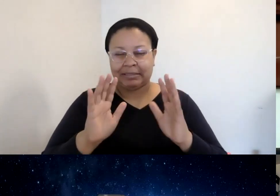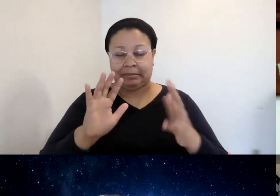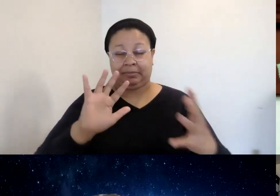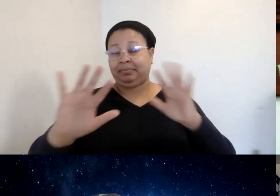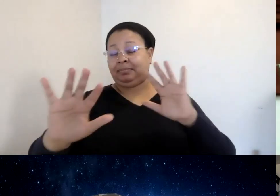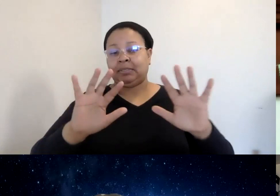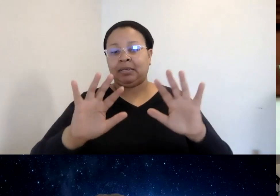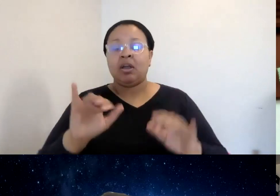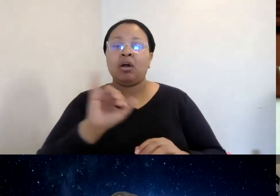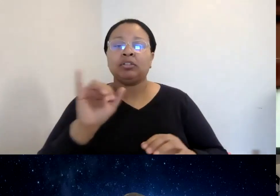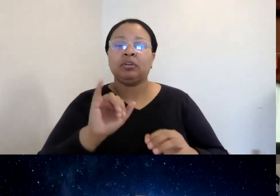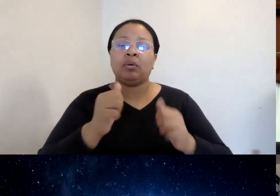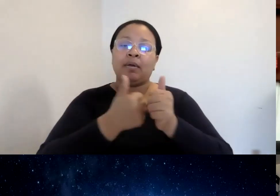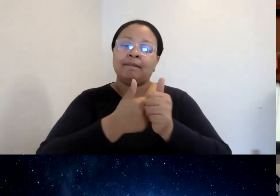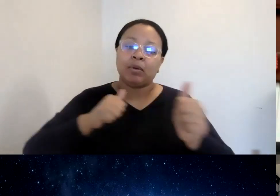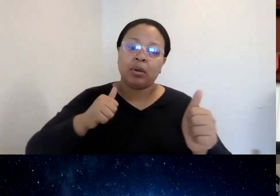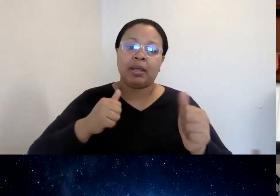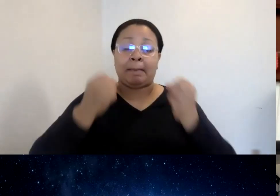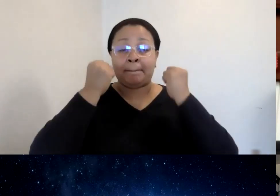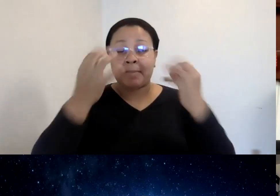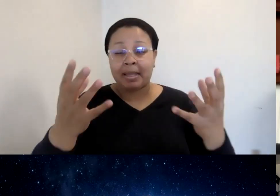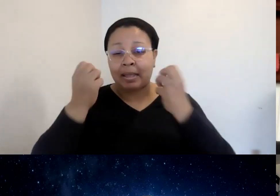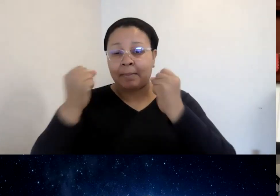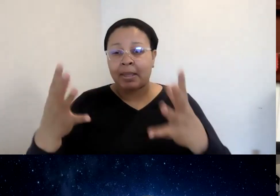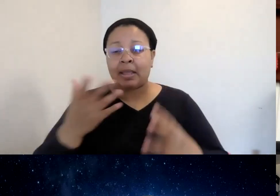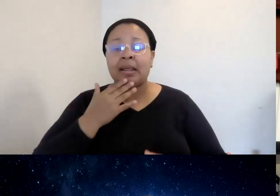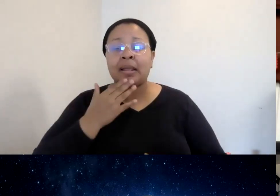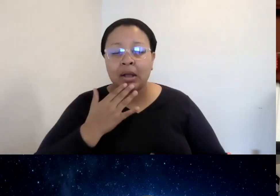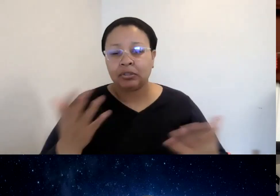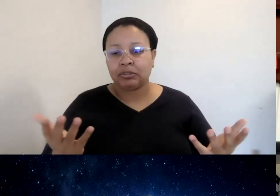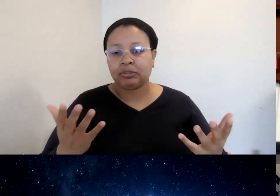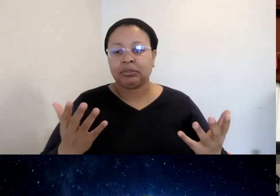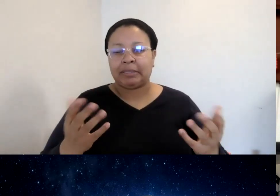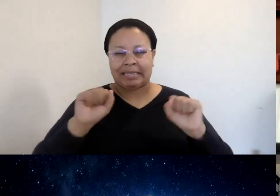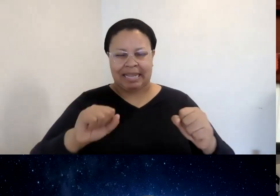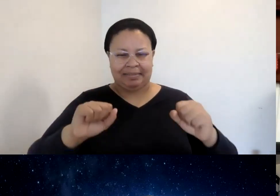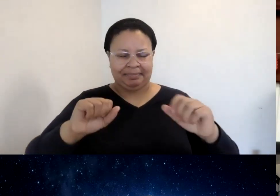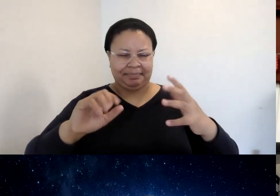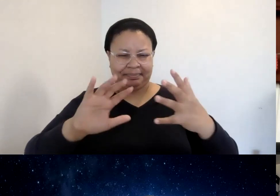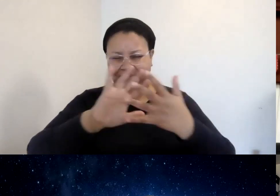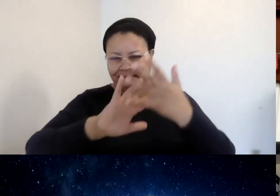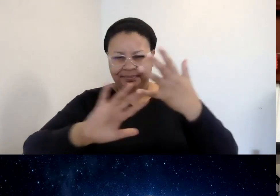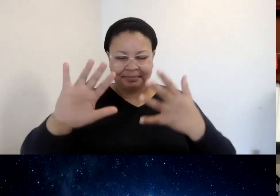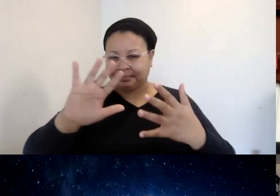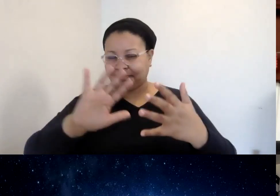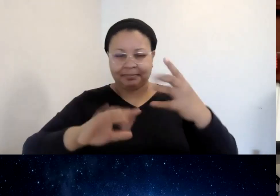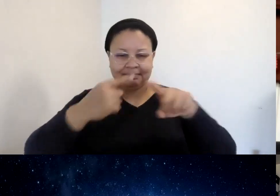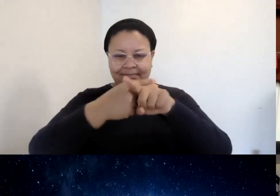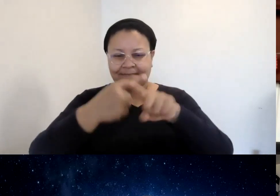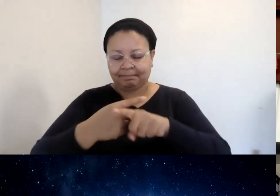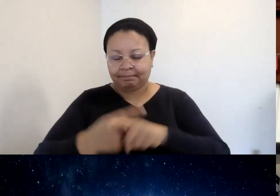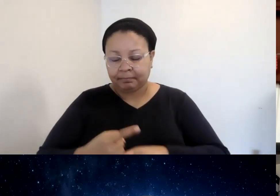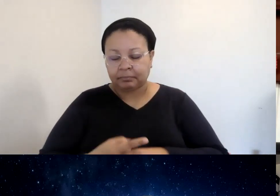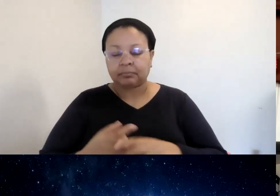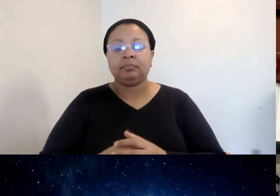avoid too many colors because that could conflict with one another.